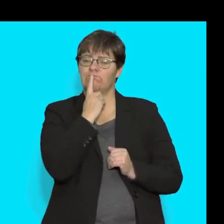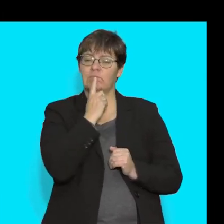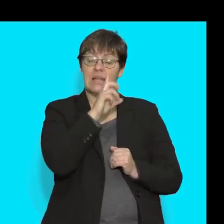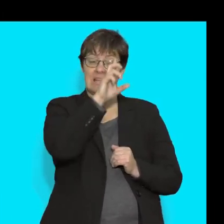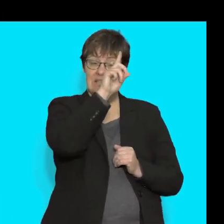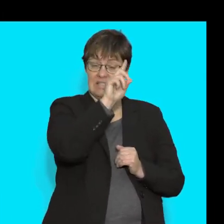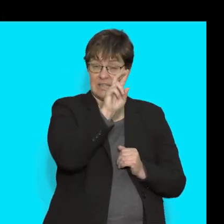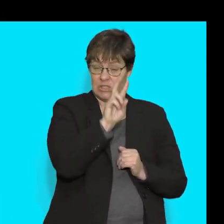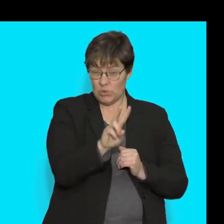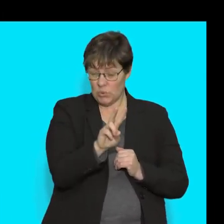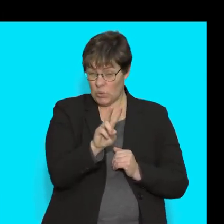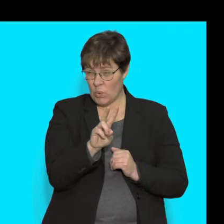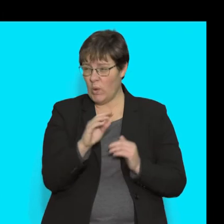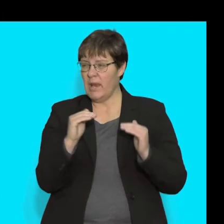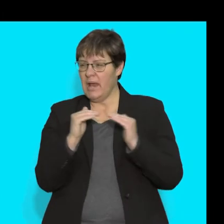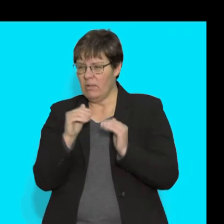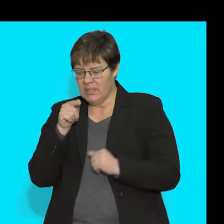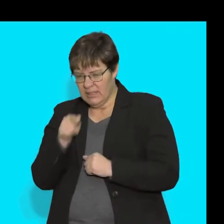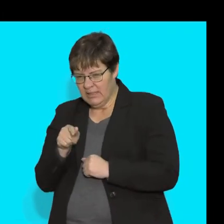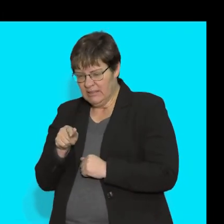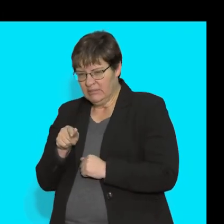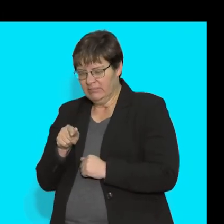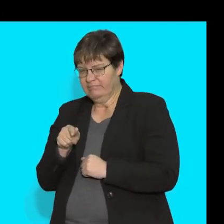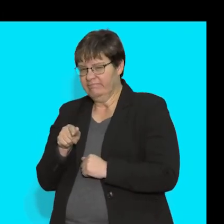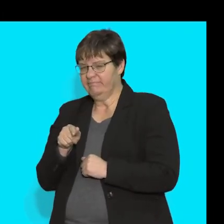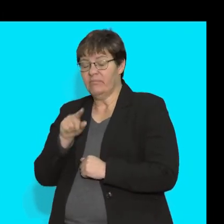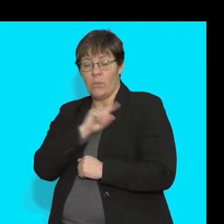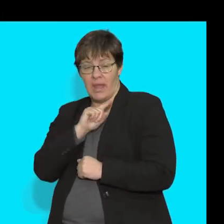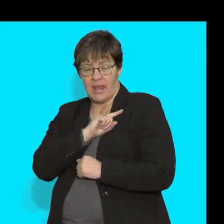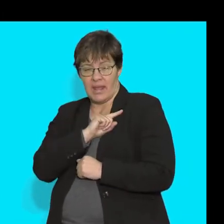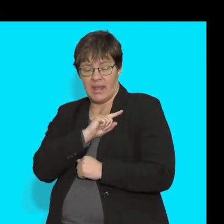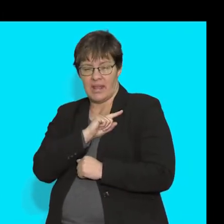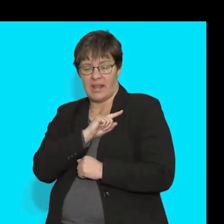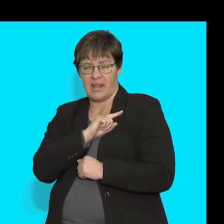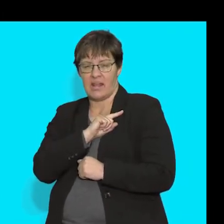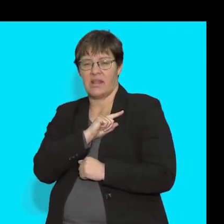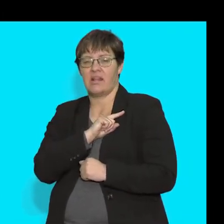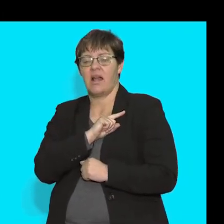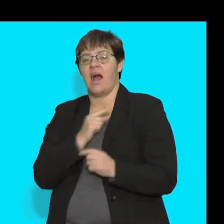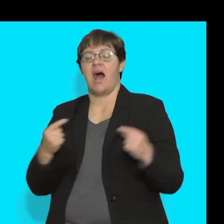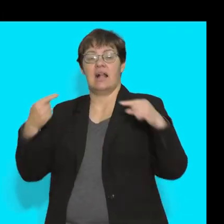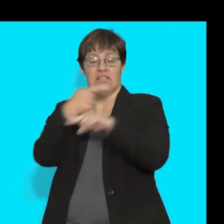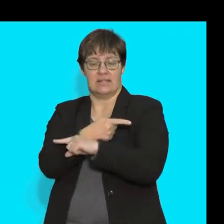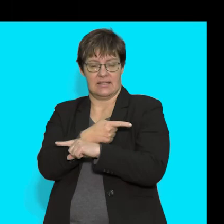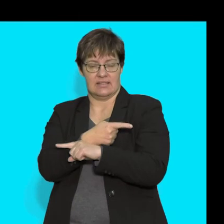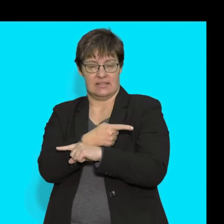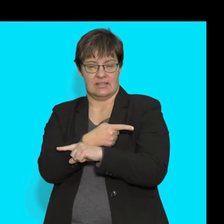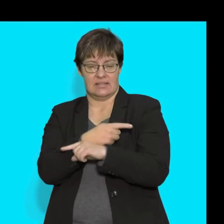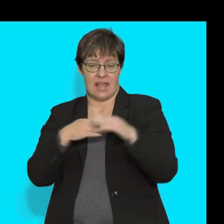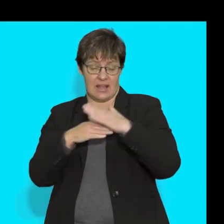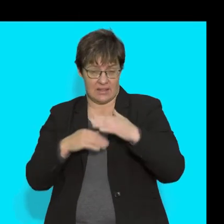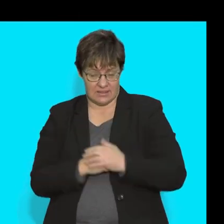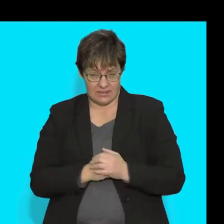angle D2 will be equals to this angle here because of the concept of alternate